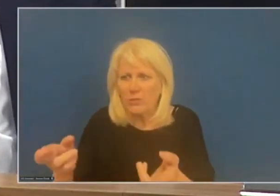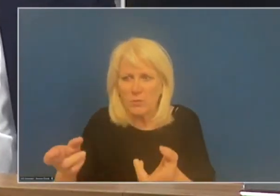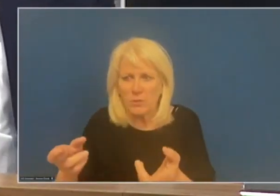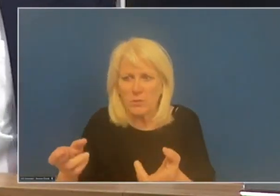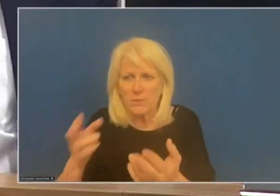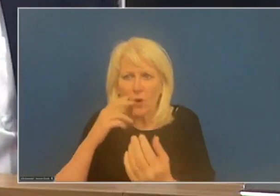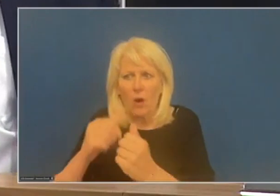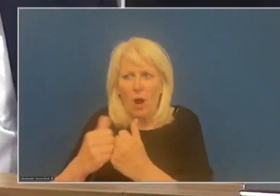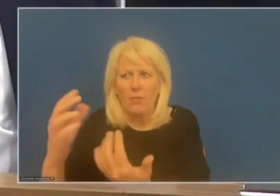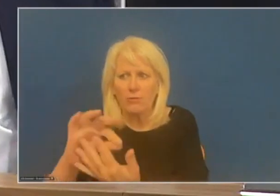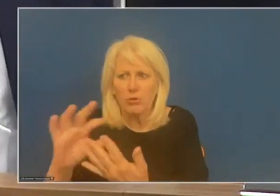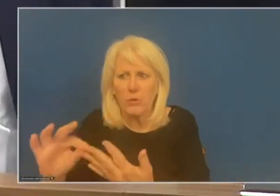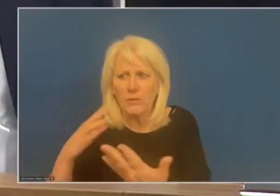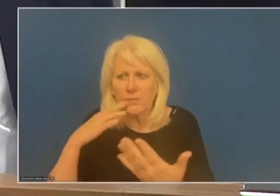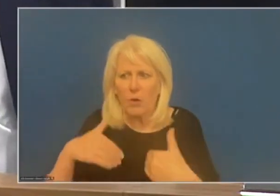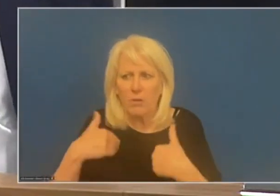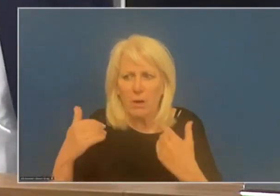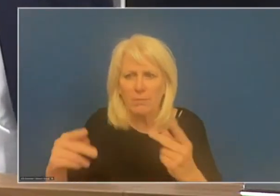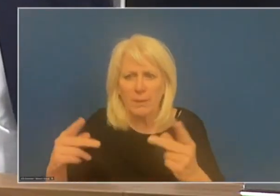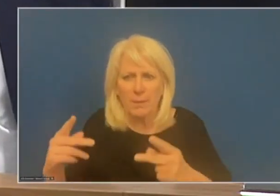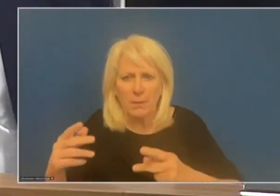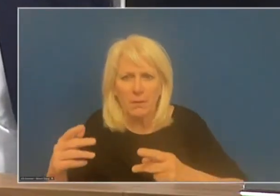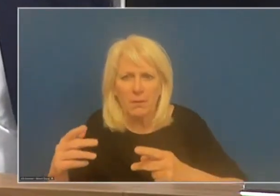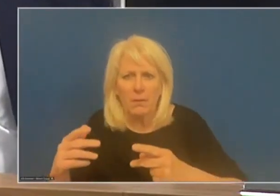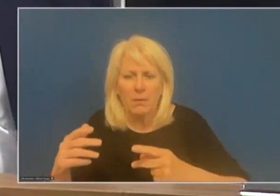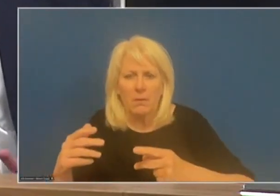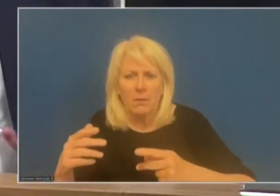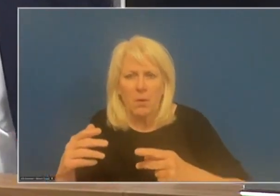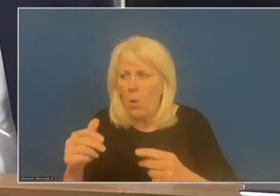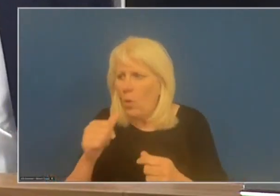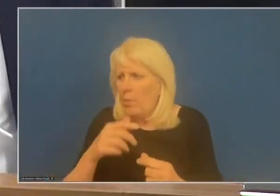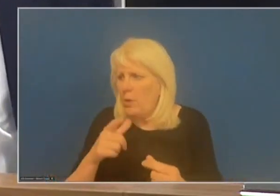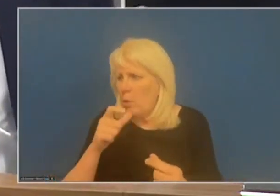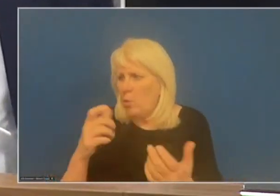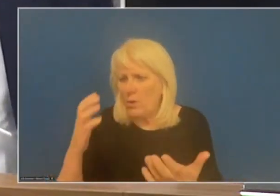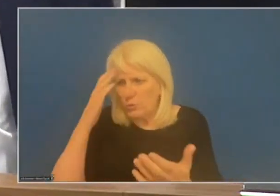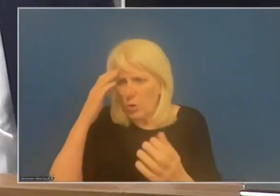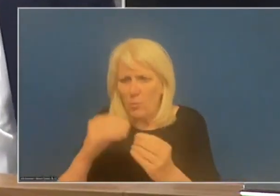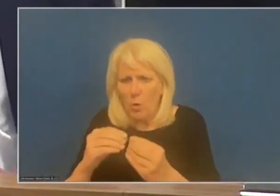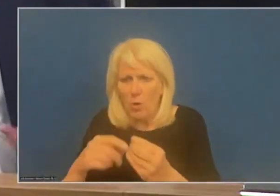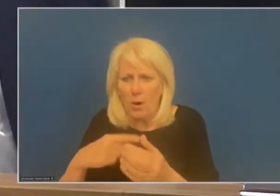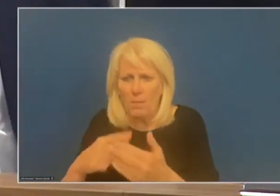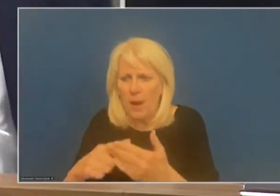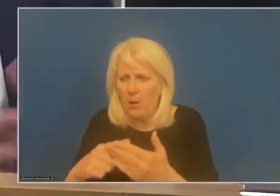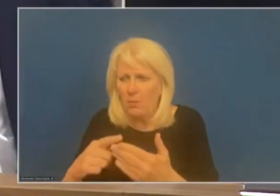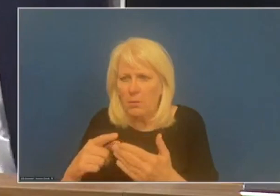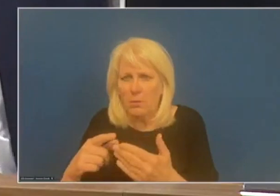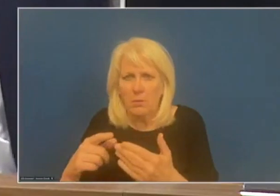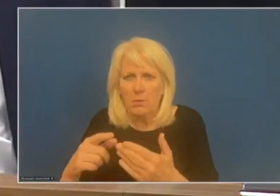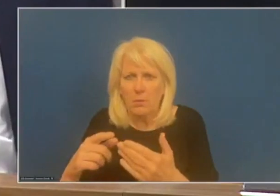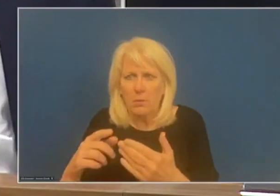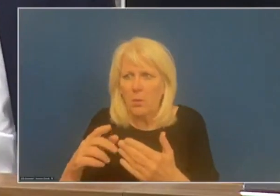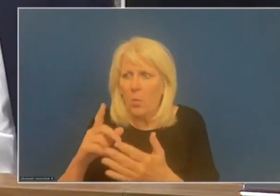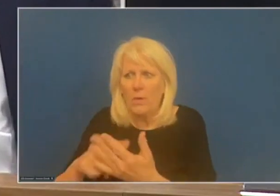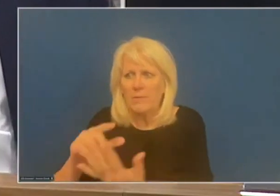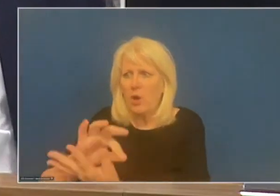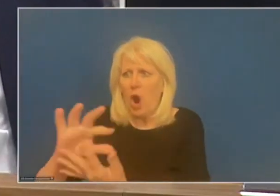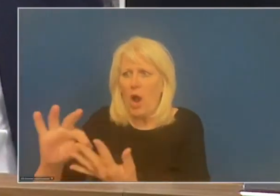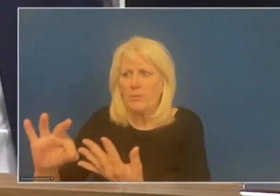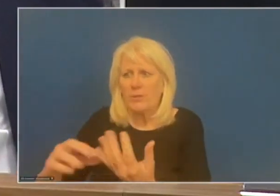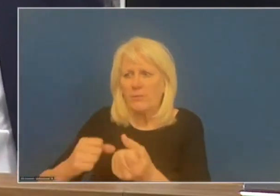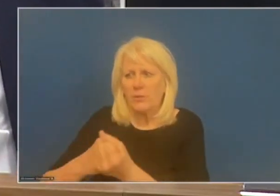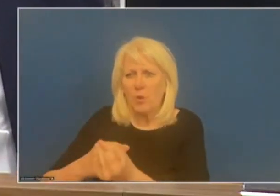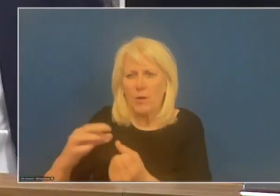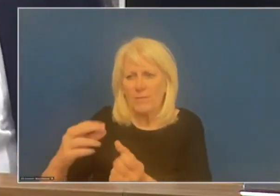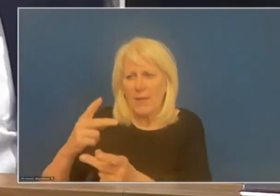for young people and on older women who want to know more about what their full palette of options are. We've said no, and I